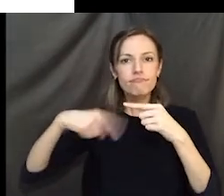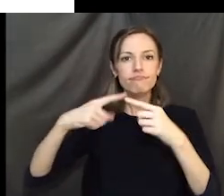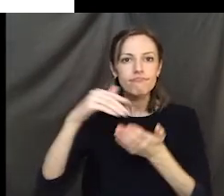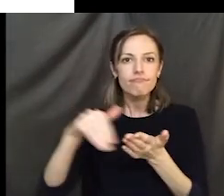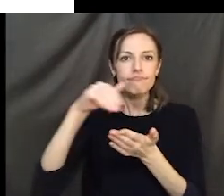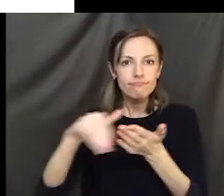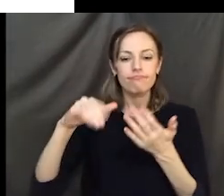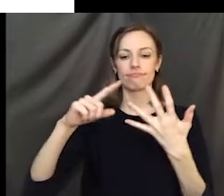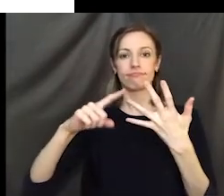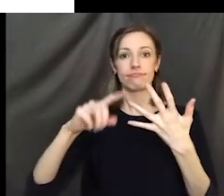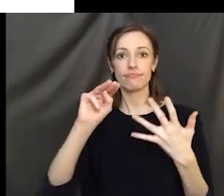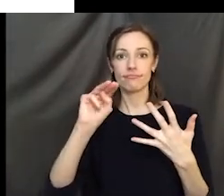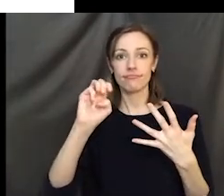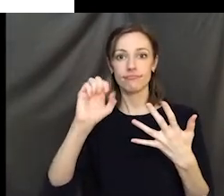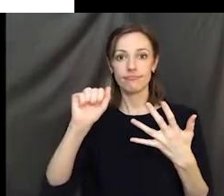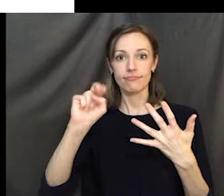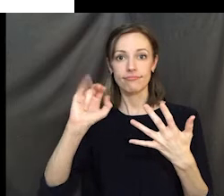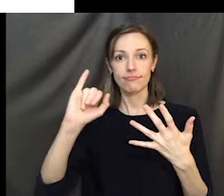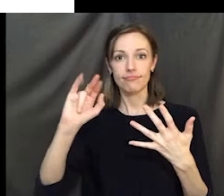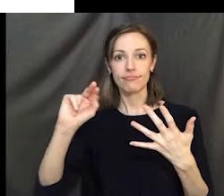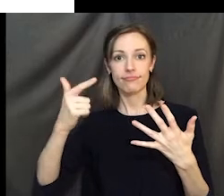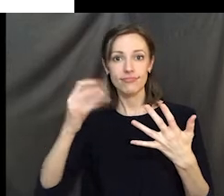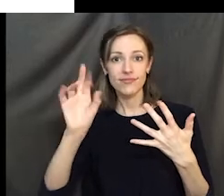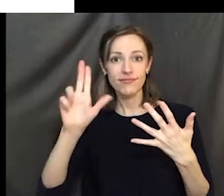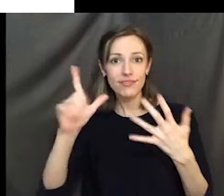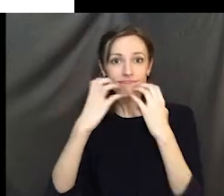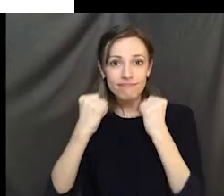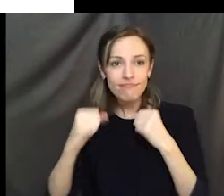mindset is fostered when these characteristics are presented in the activity.